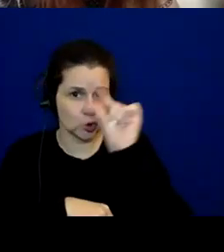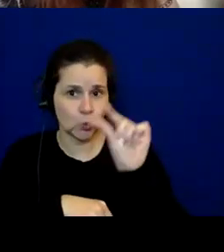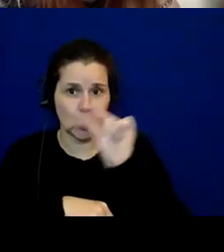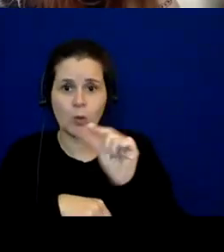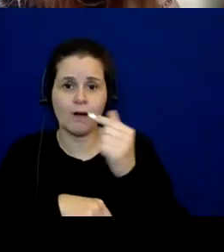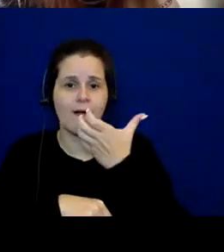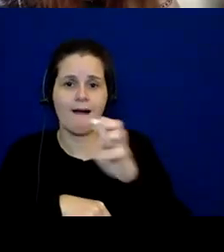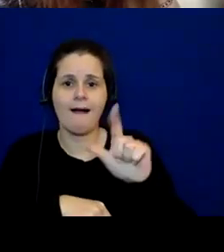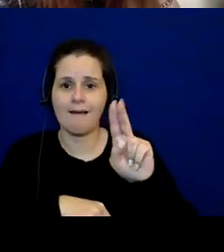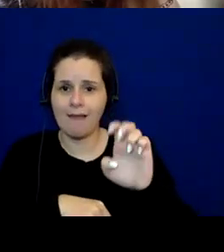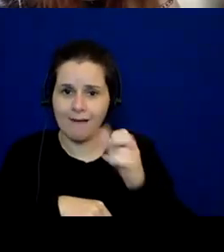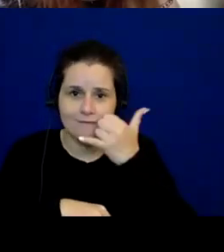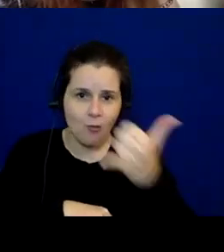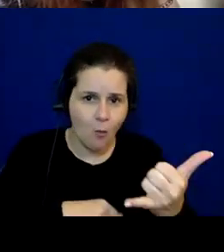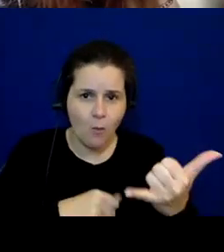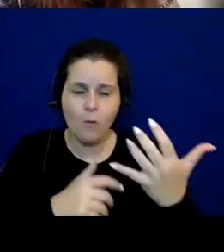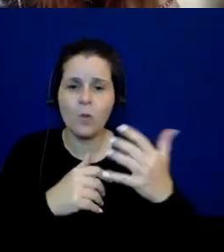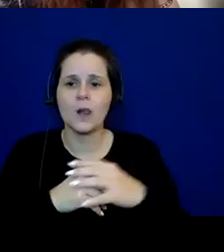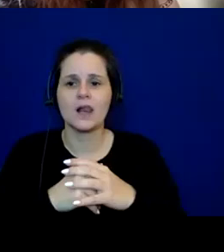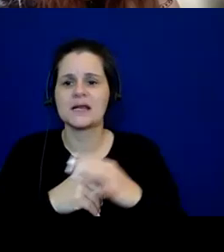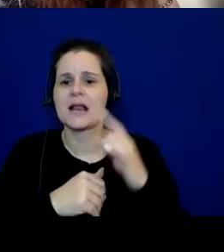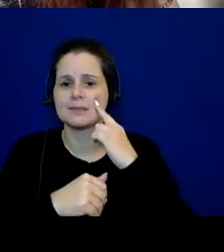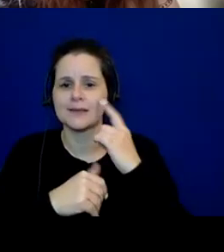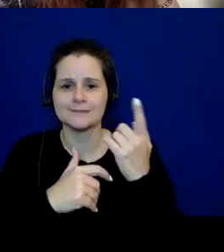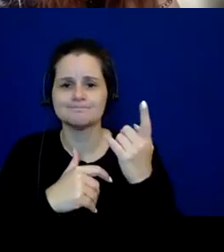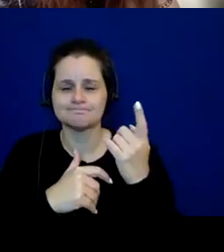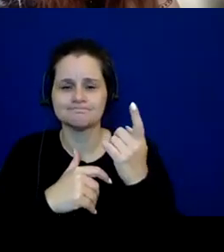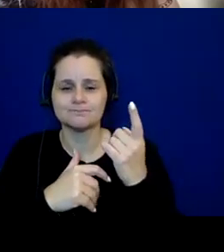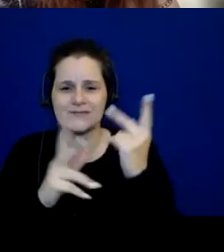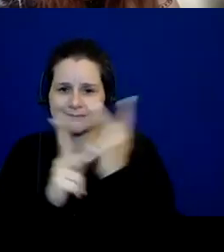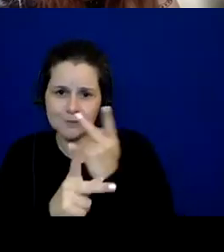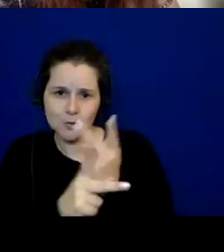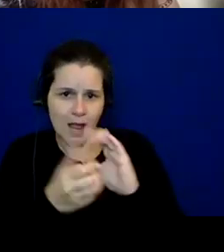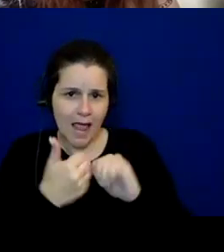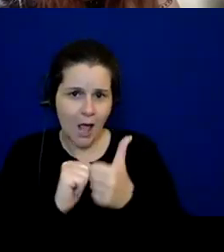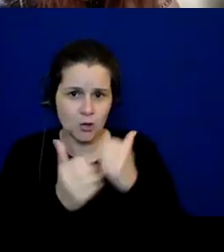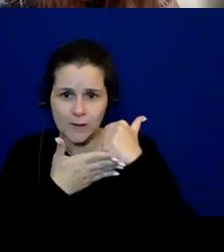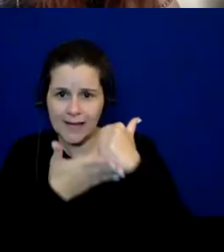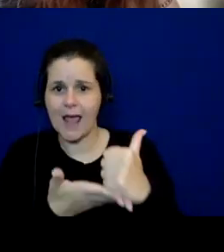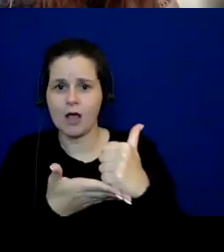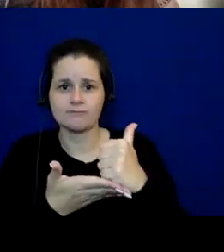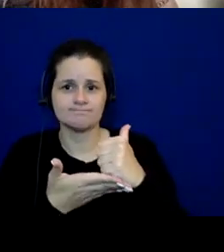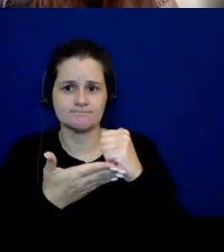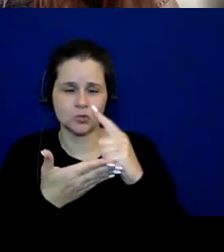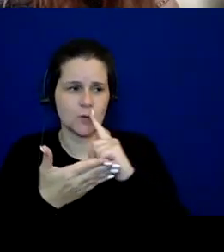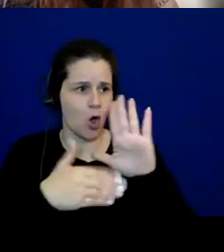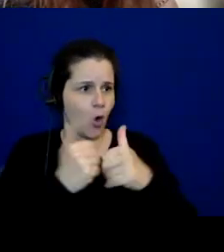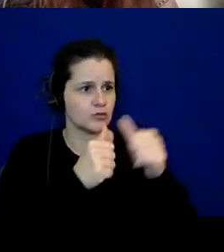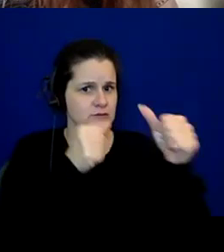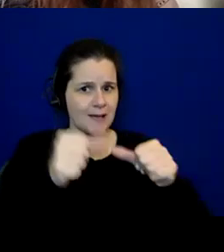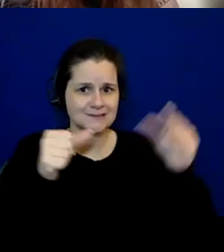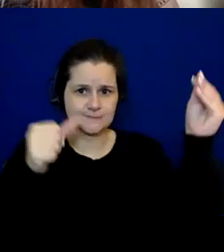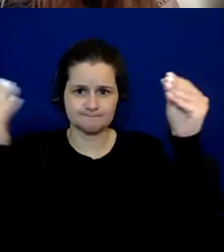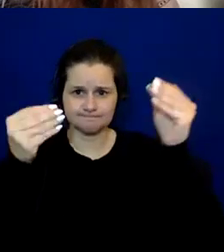hotlines, and I think that it's just figuring out how do we help put those pieces of the puzzle together so that